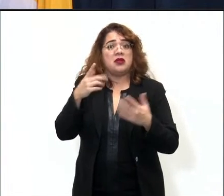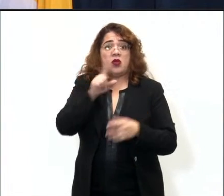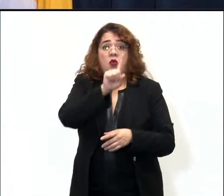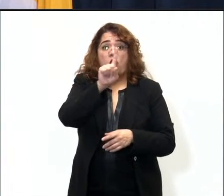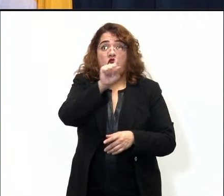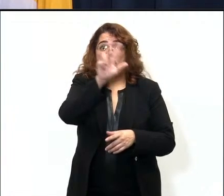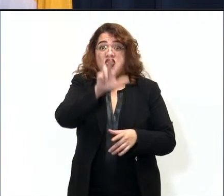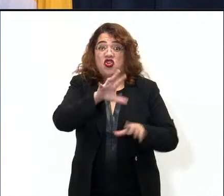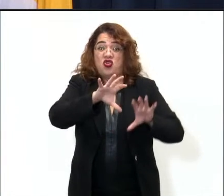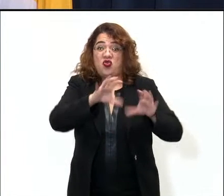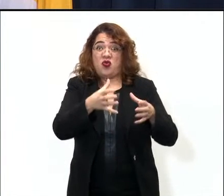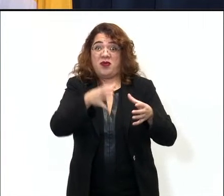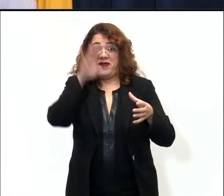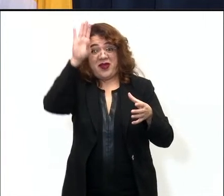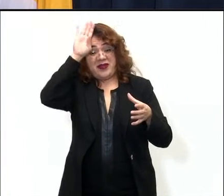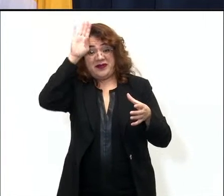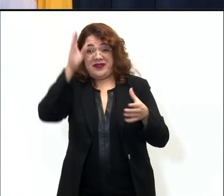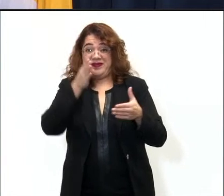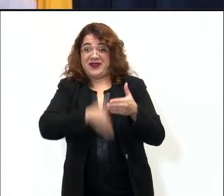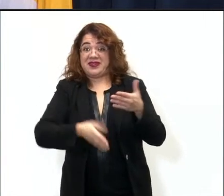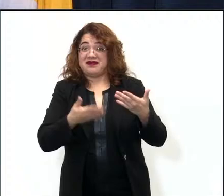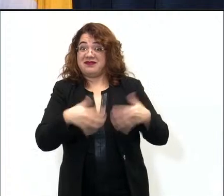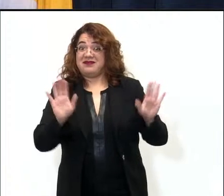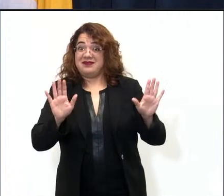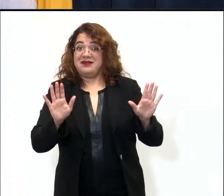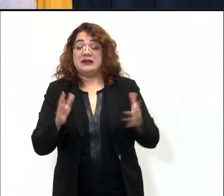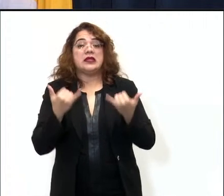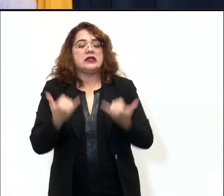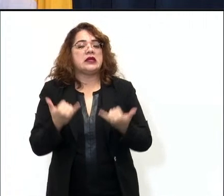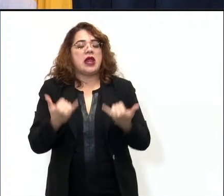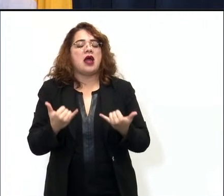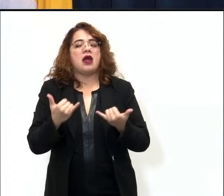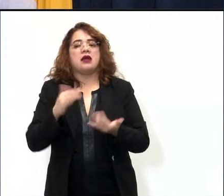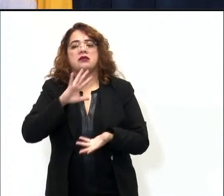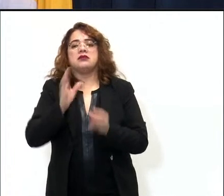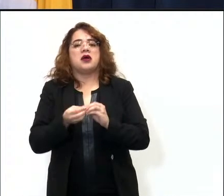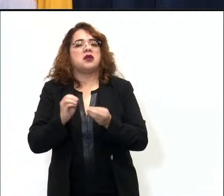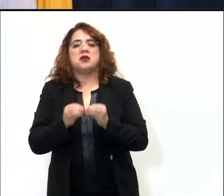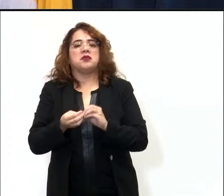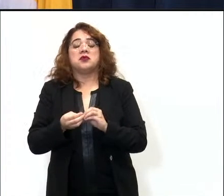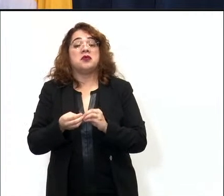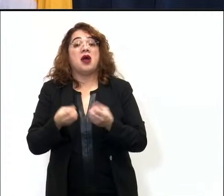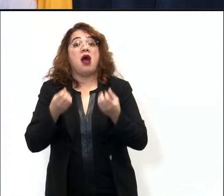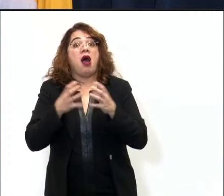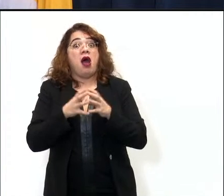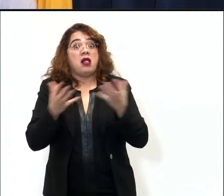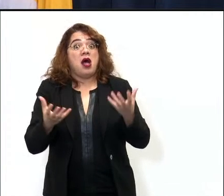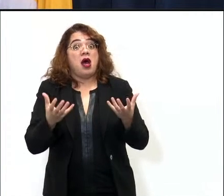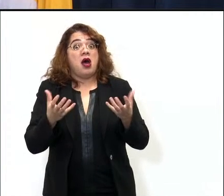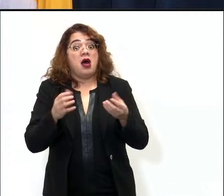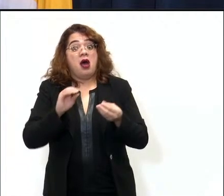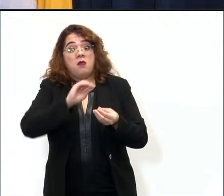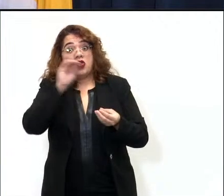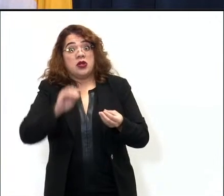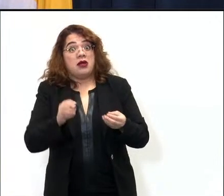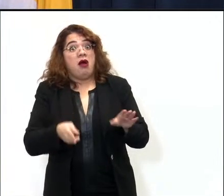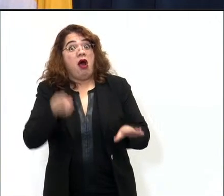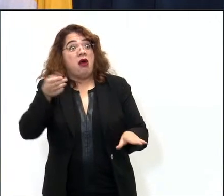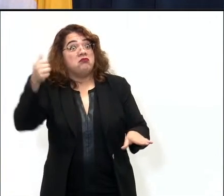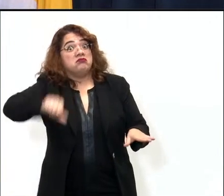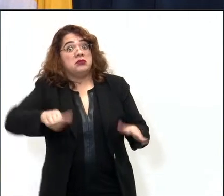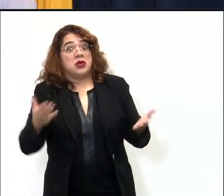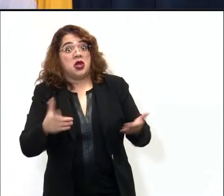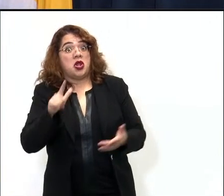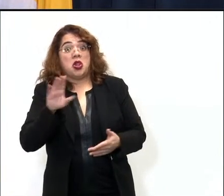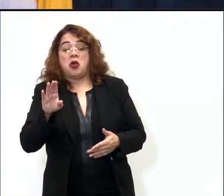of our firefighters yesterday. They're going today. I don't have the numbers for today, but we're not seeing a high level of declination currently in our emergency